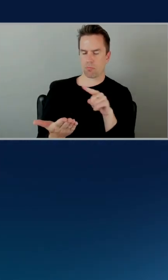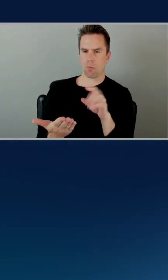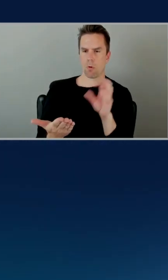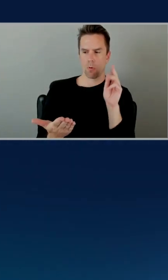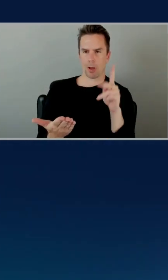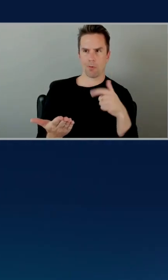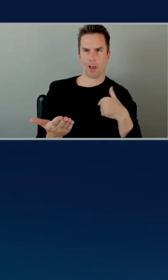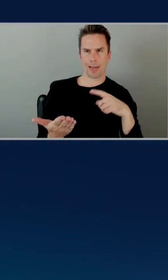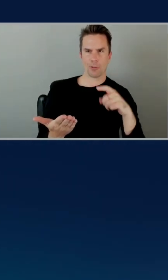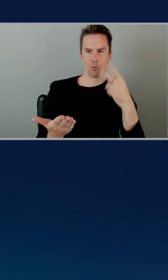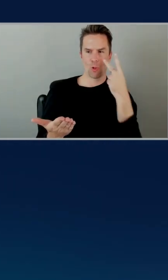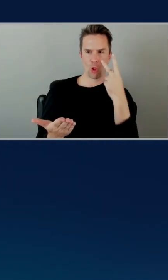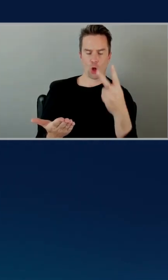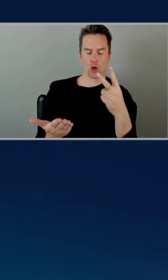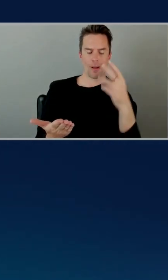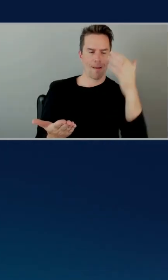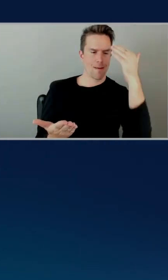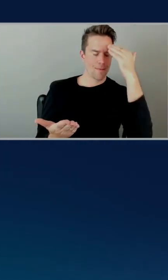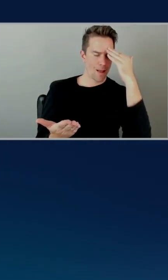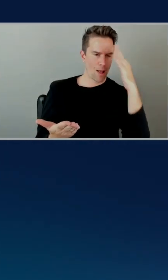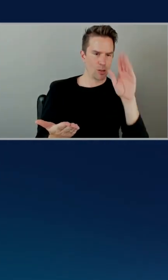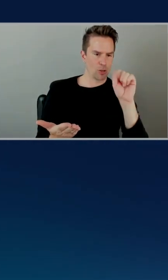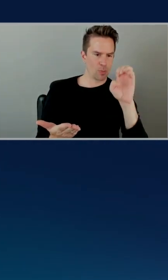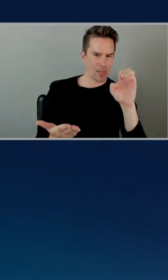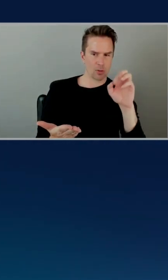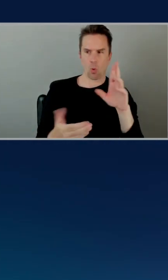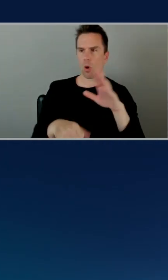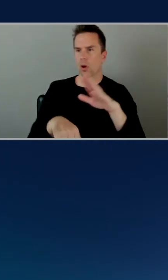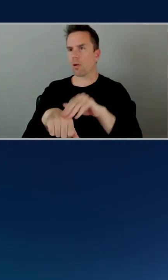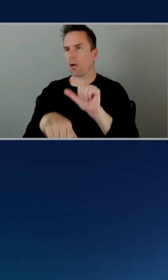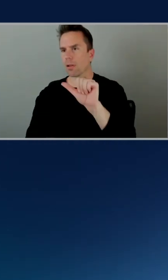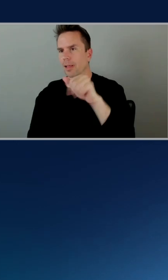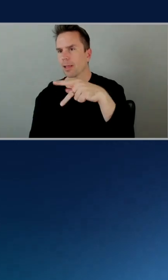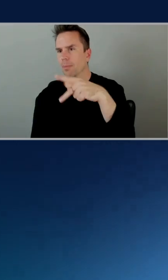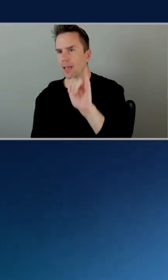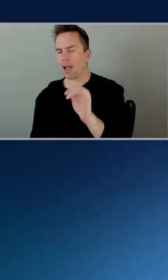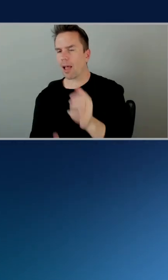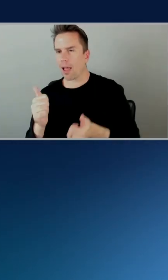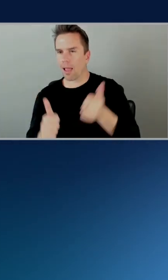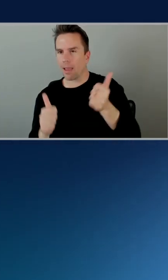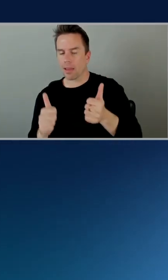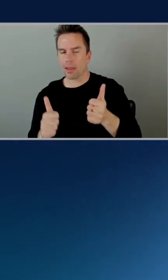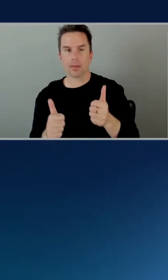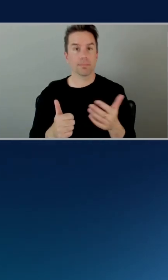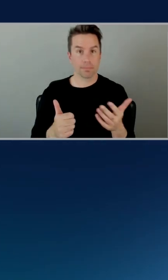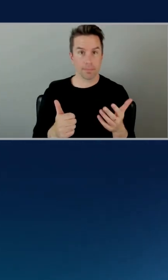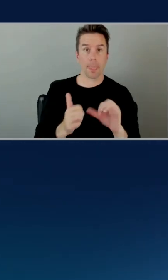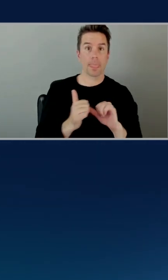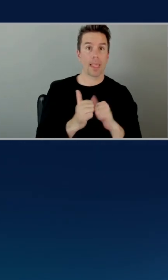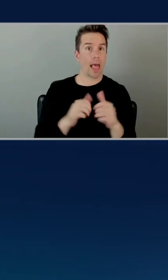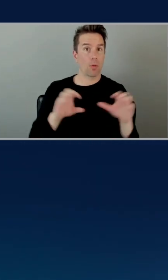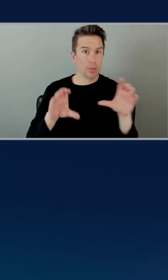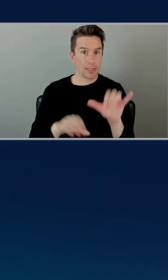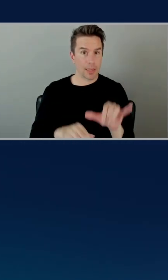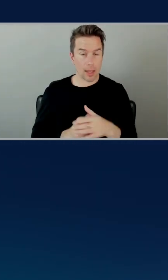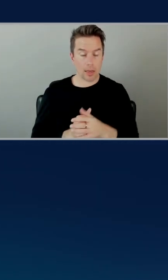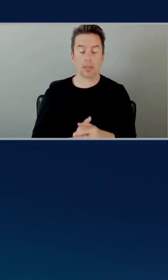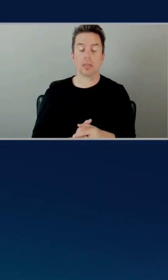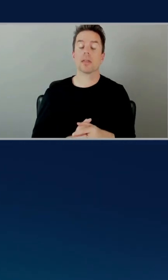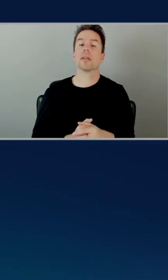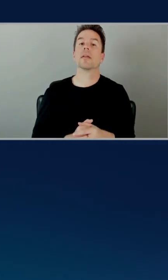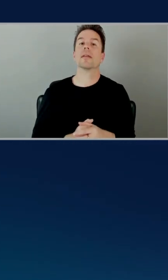to go and call one of these APIs? Okay. And the way it does that is it actually asks the LLM,